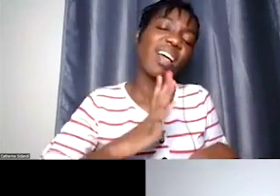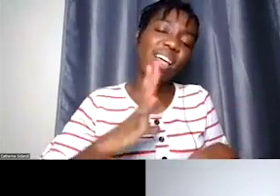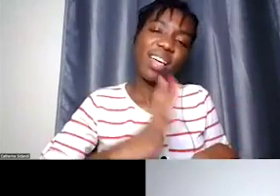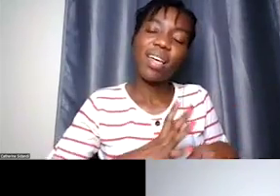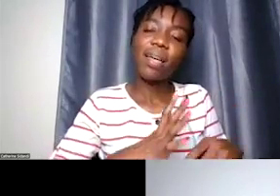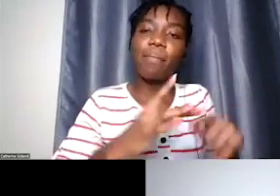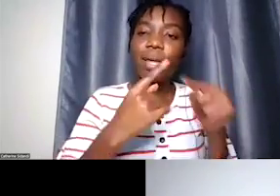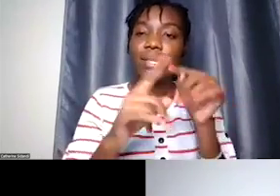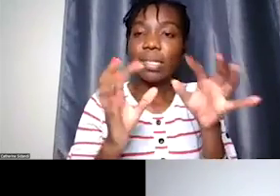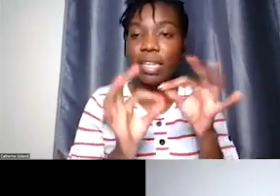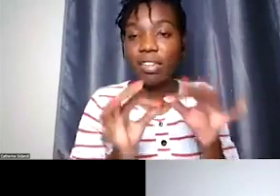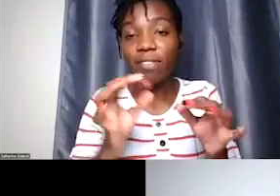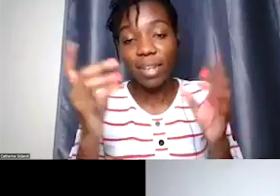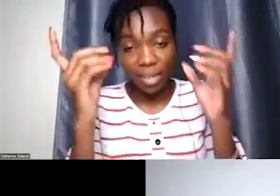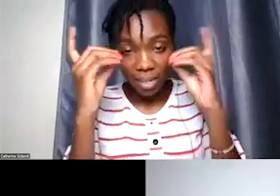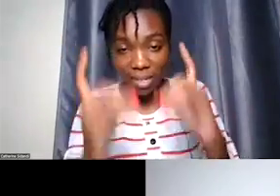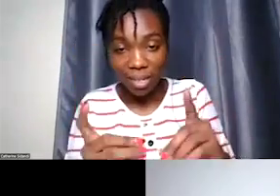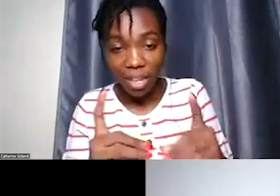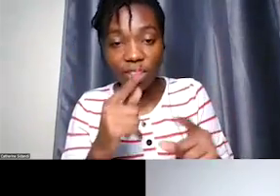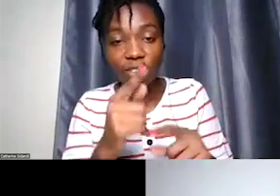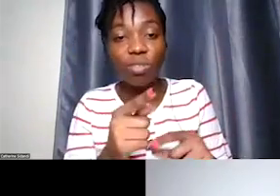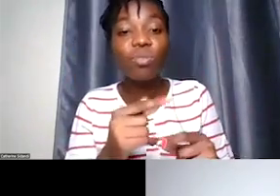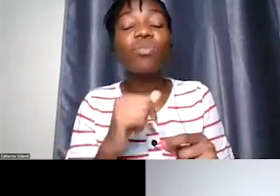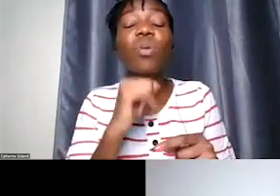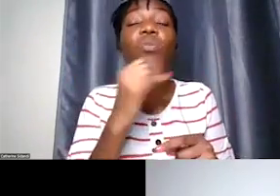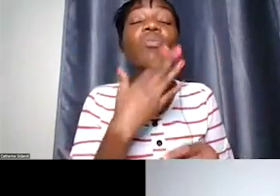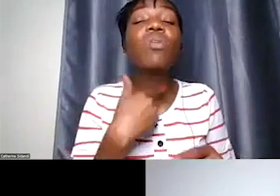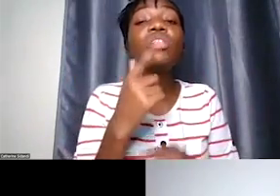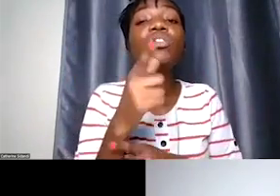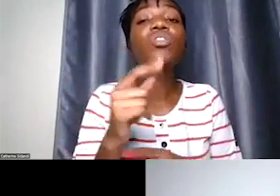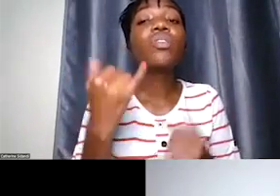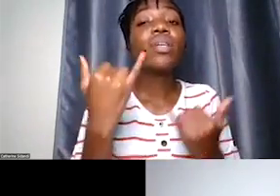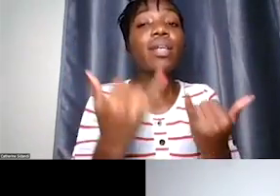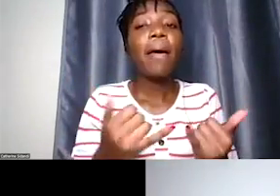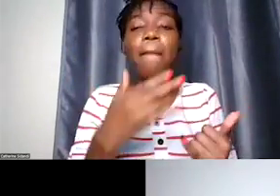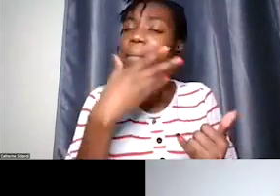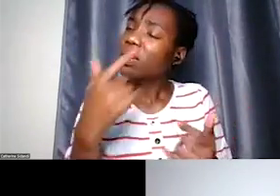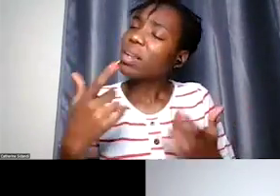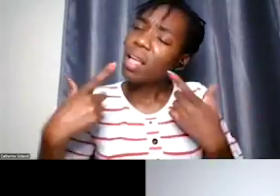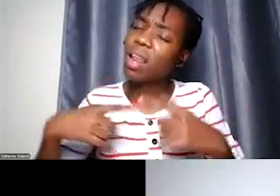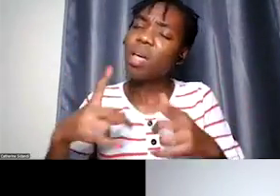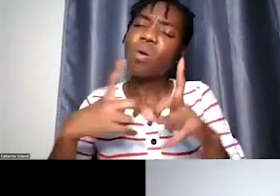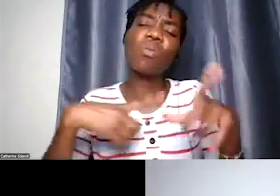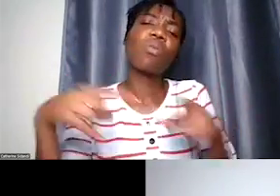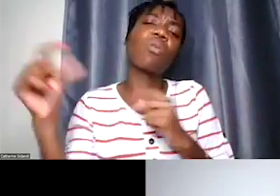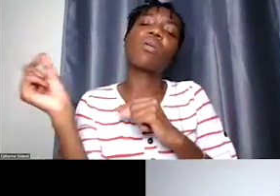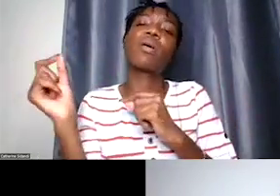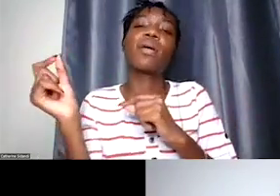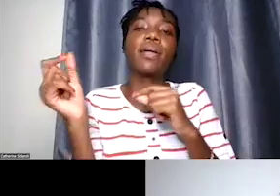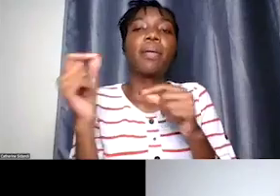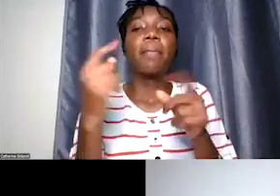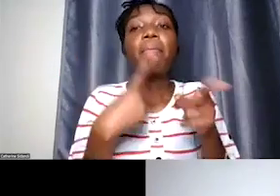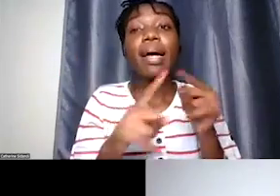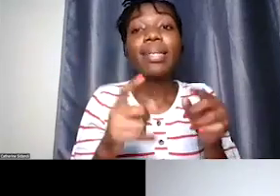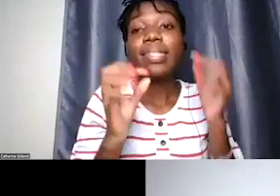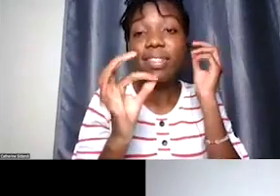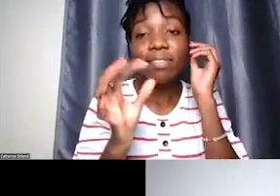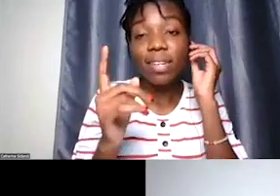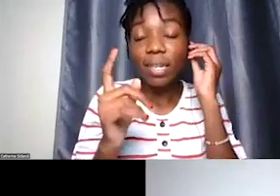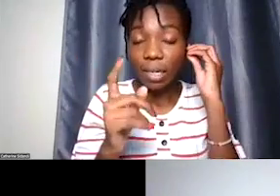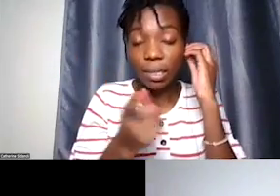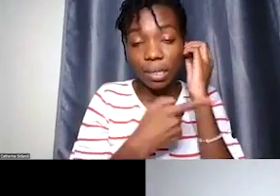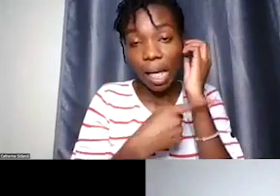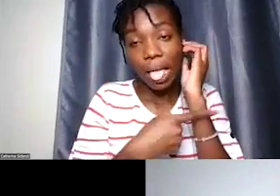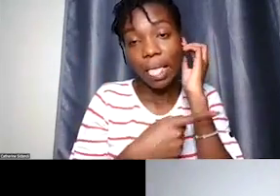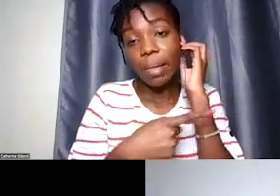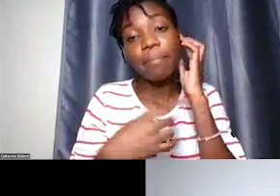decide that, they don't want you for now, let them go, because what happens is that time is a healer. They